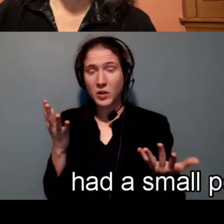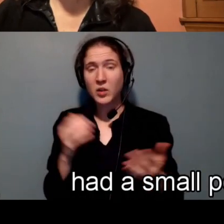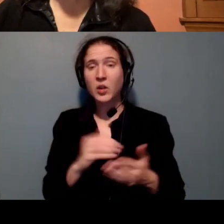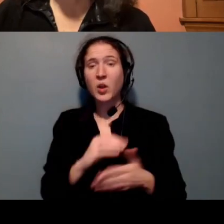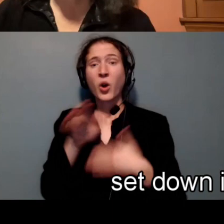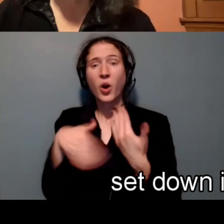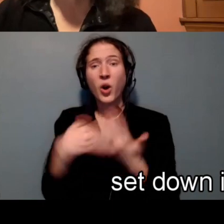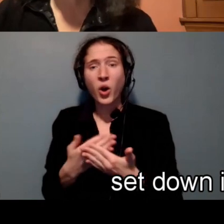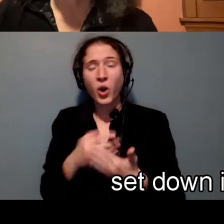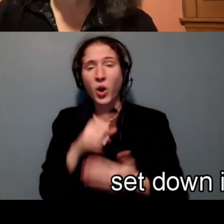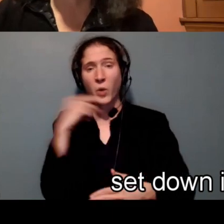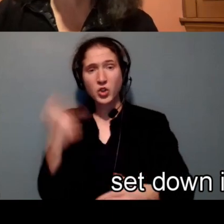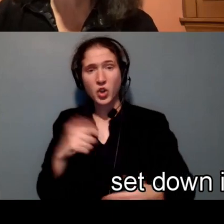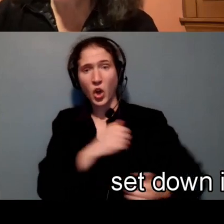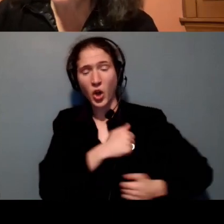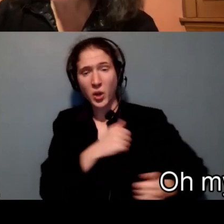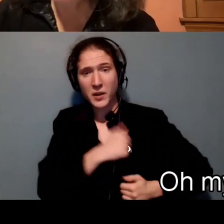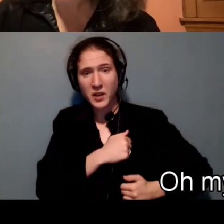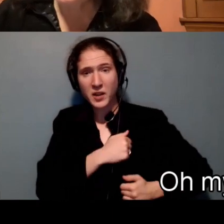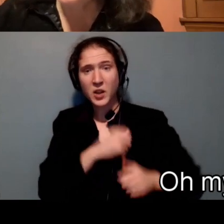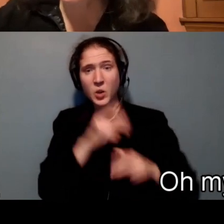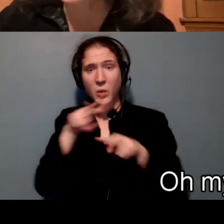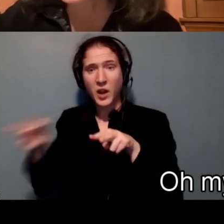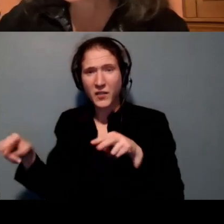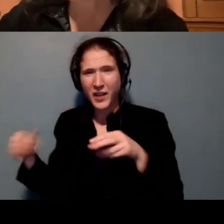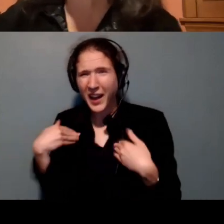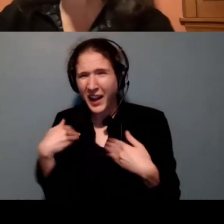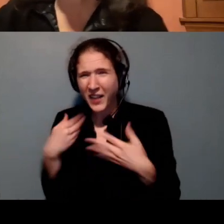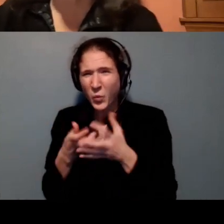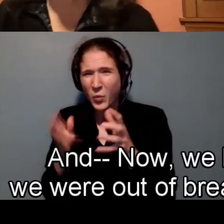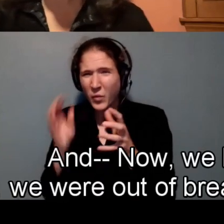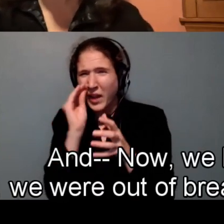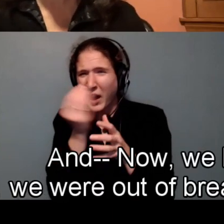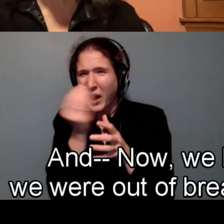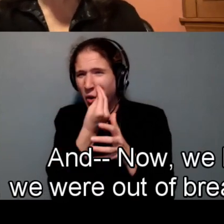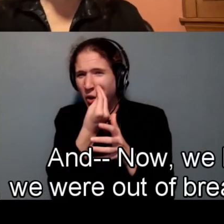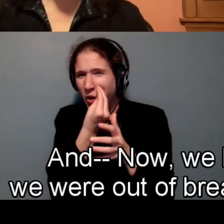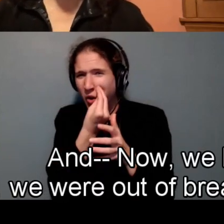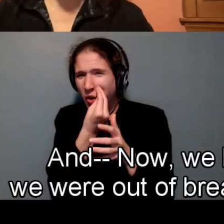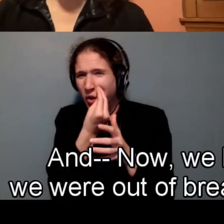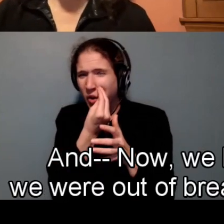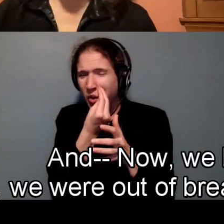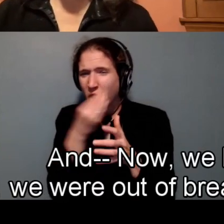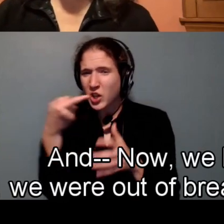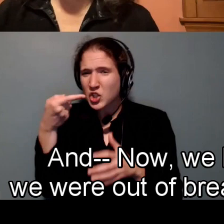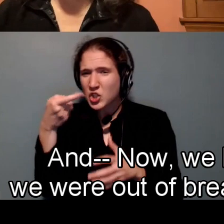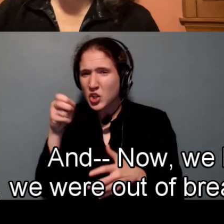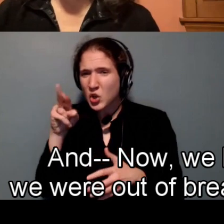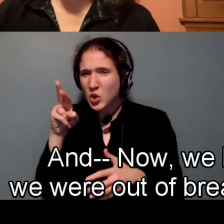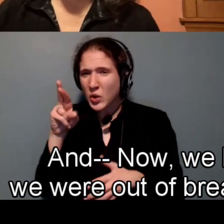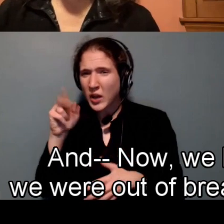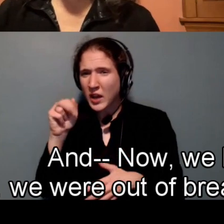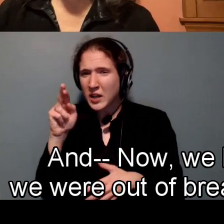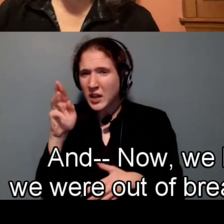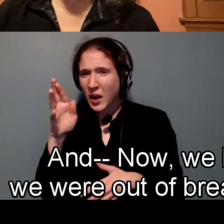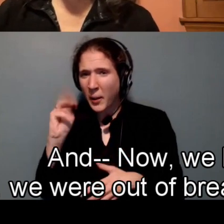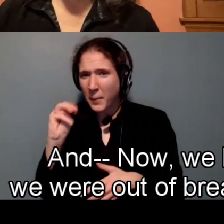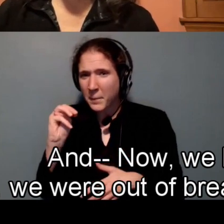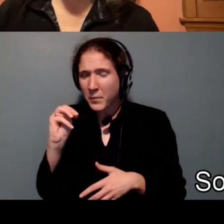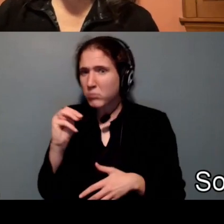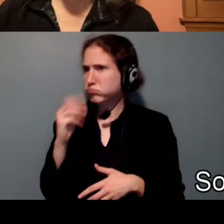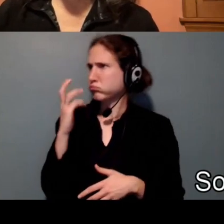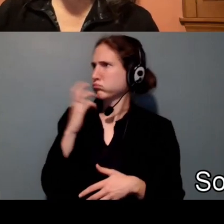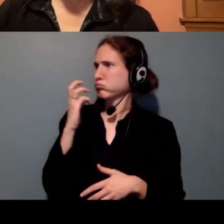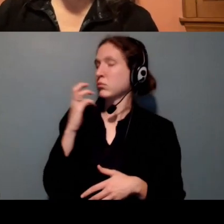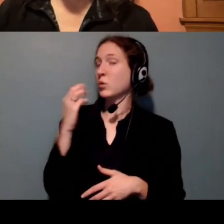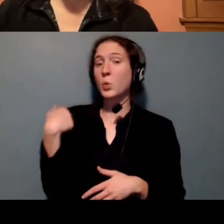geranium set down in front of it. Oh my gosh. And now we had been hiking. We were out of breath getting up there.